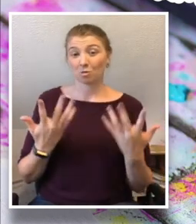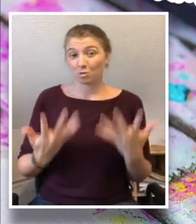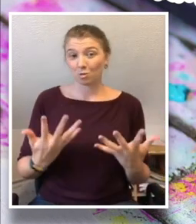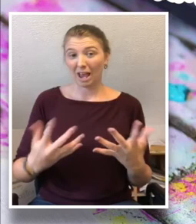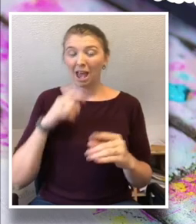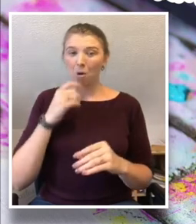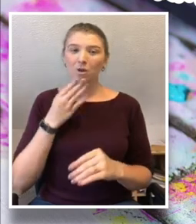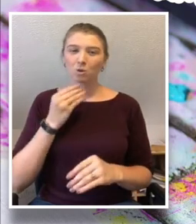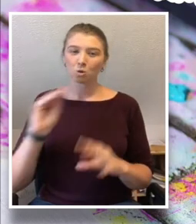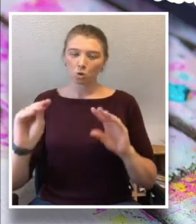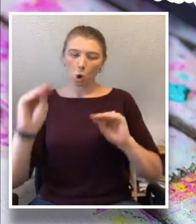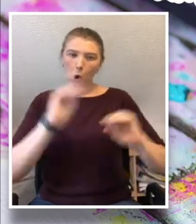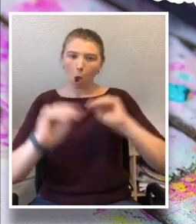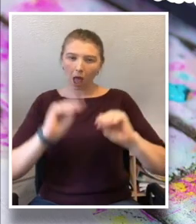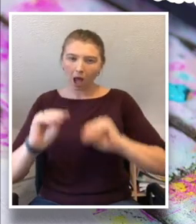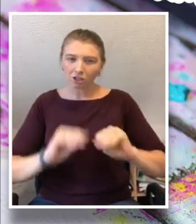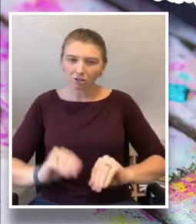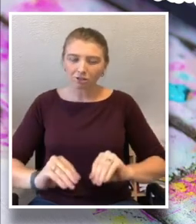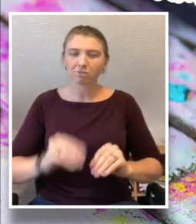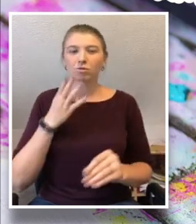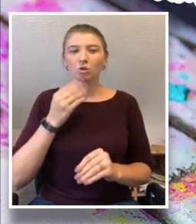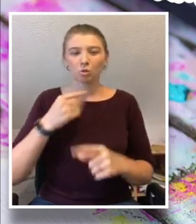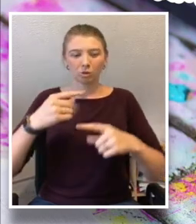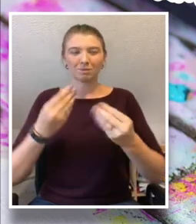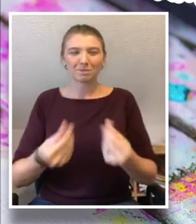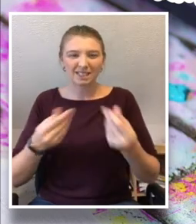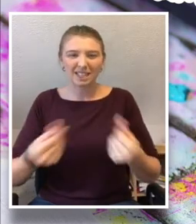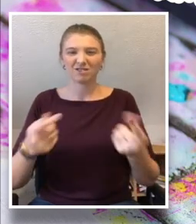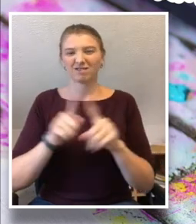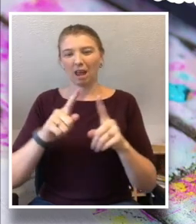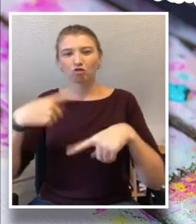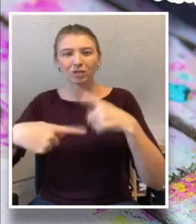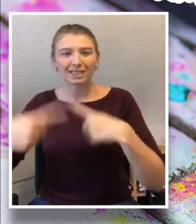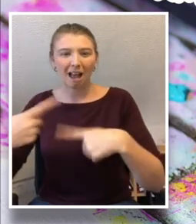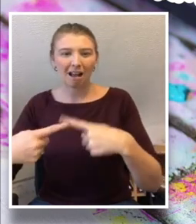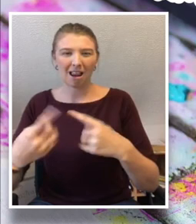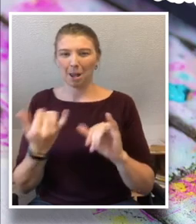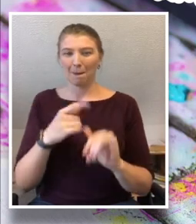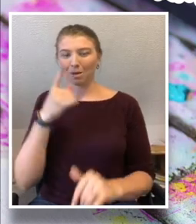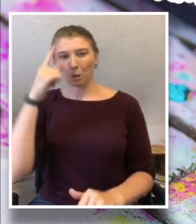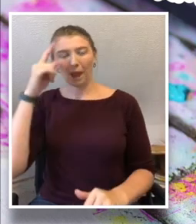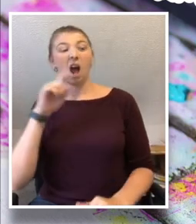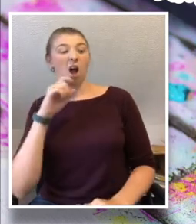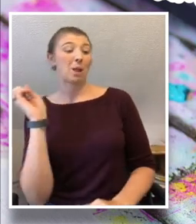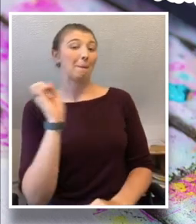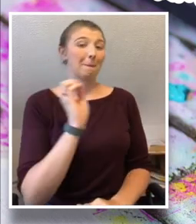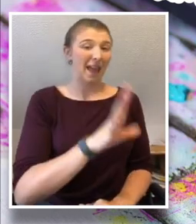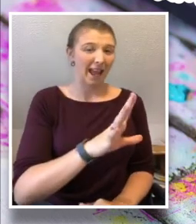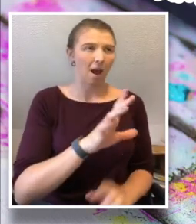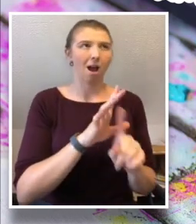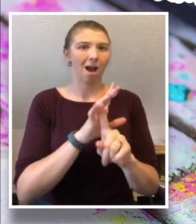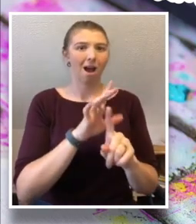a collage upcycling materials that would otherwise be put in the bin. And we're going to make